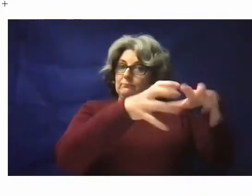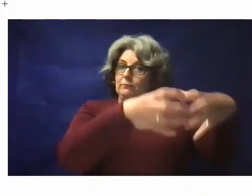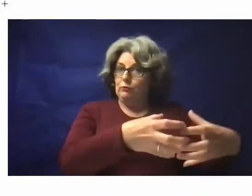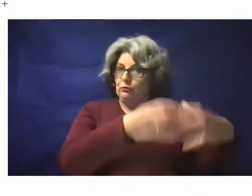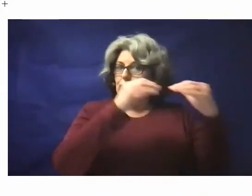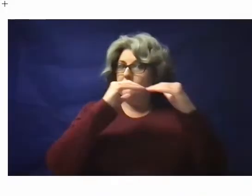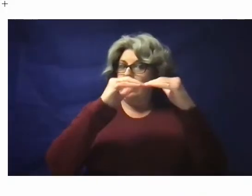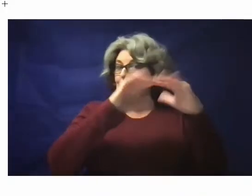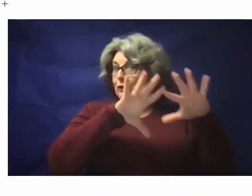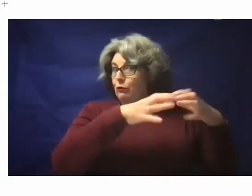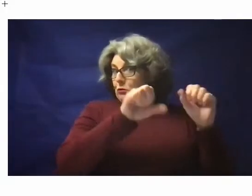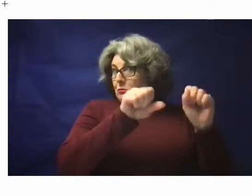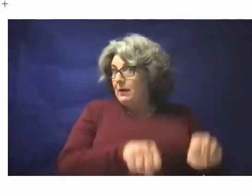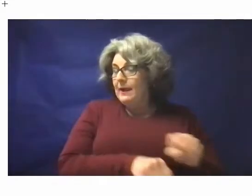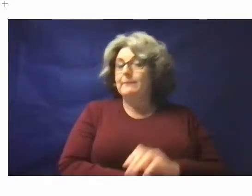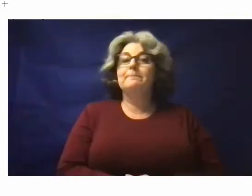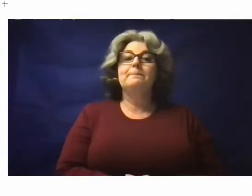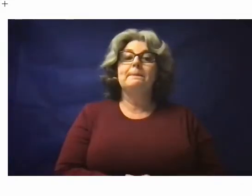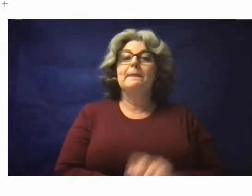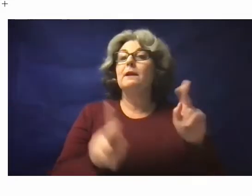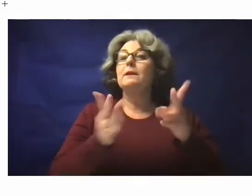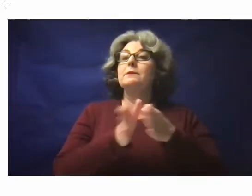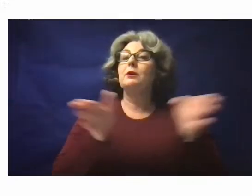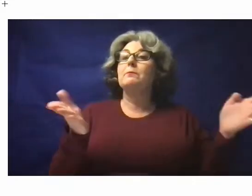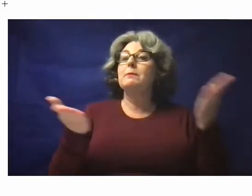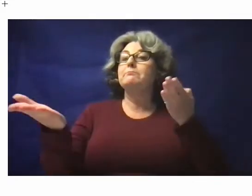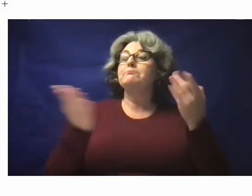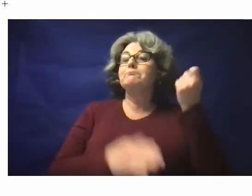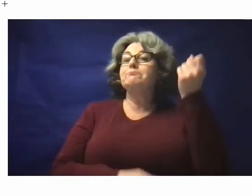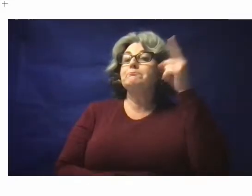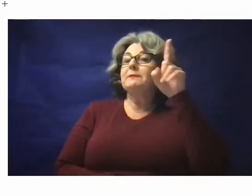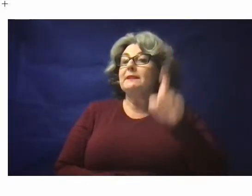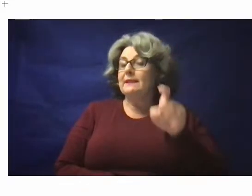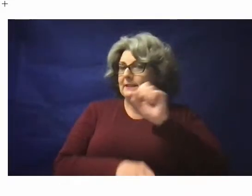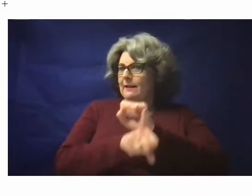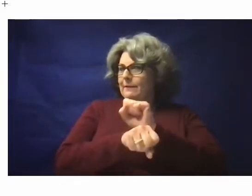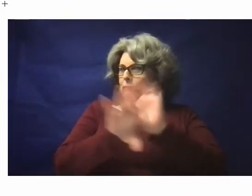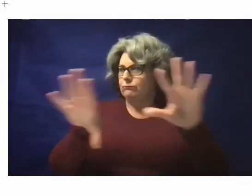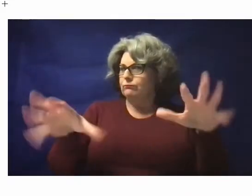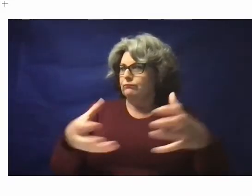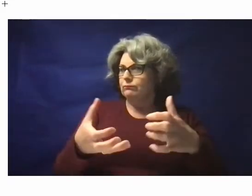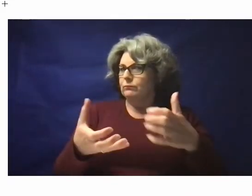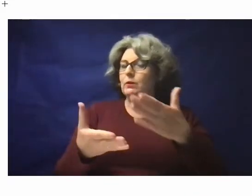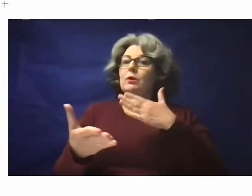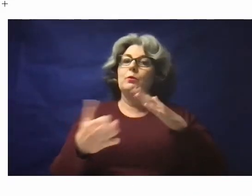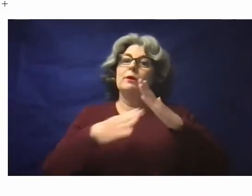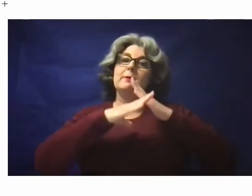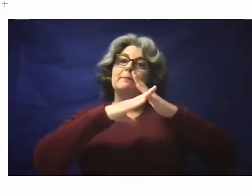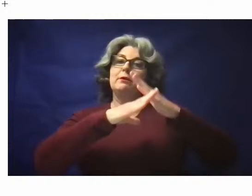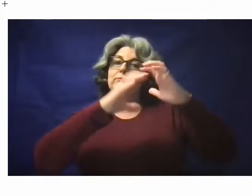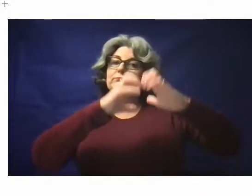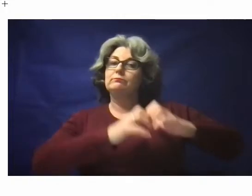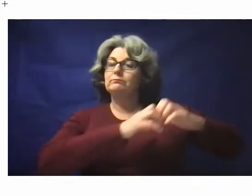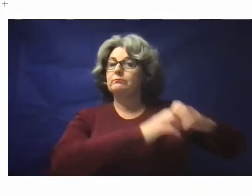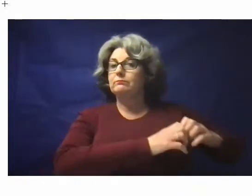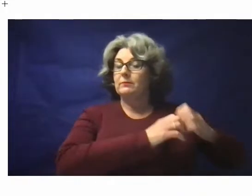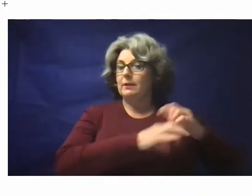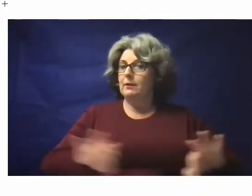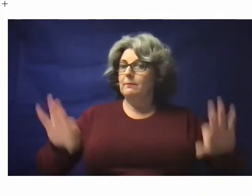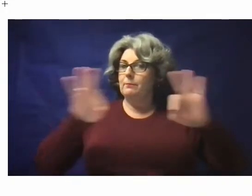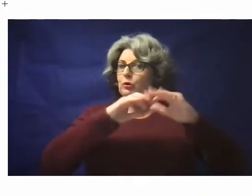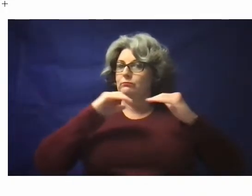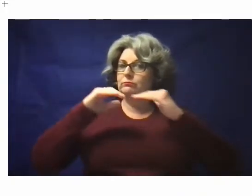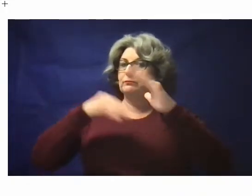group, so that the public service understands the needs of its workforce, so we can remove barriers to equal opportunity for all